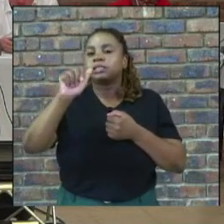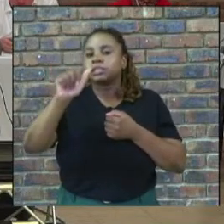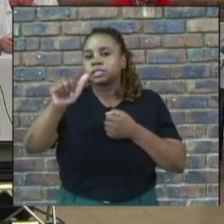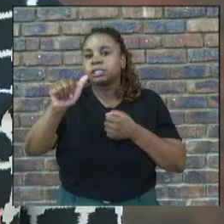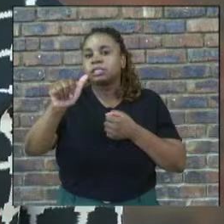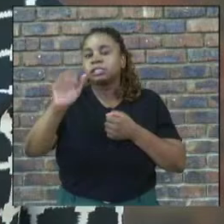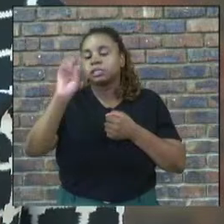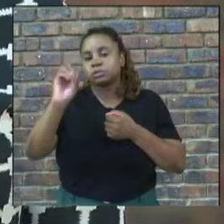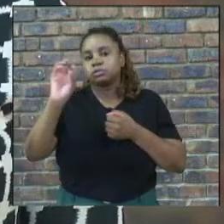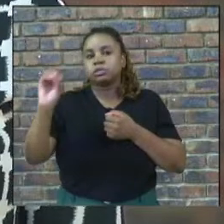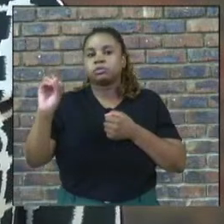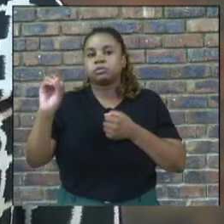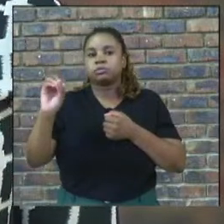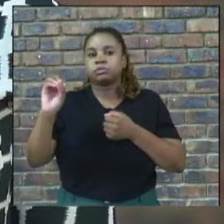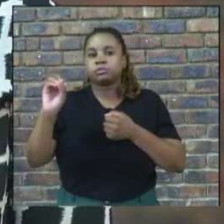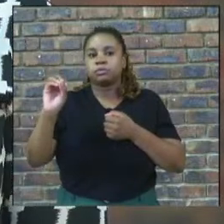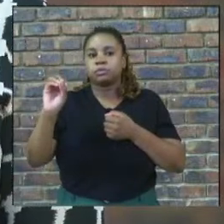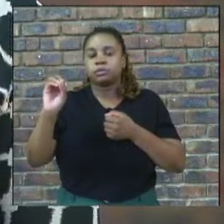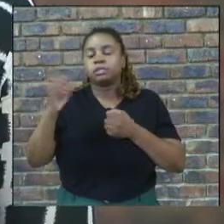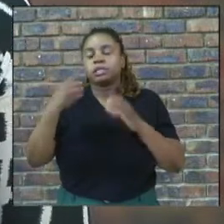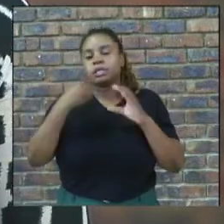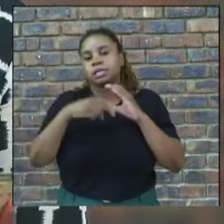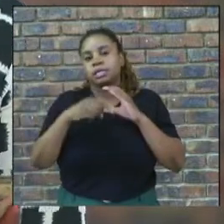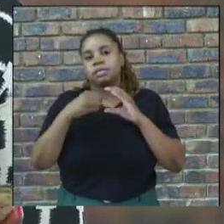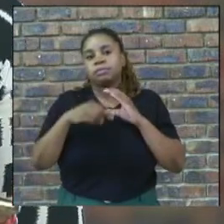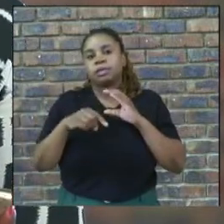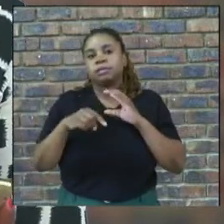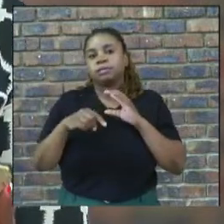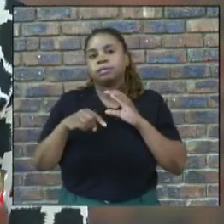9600. The email address,